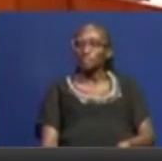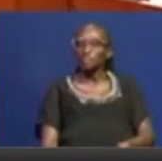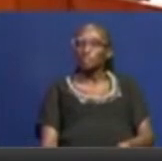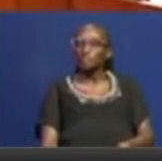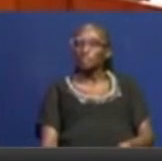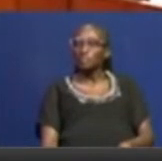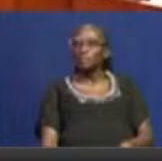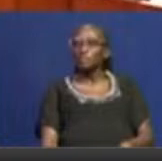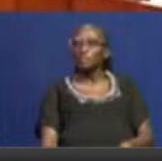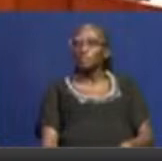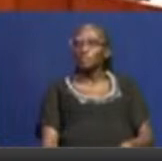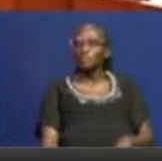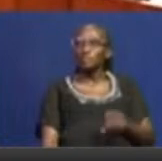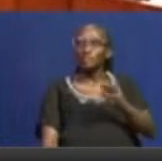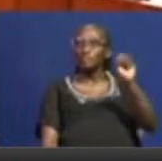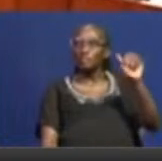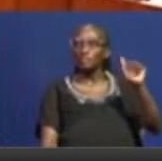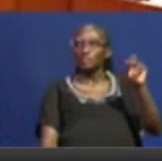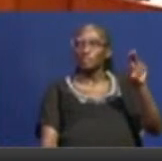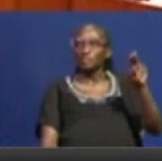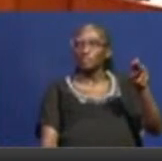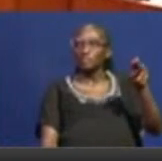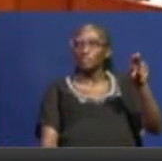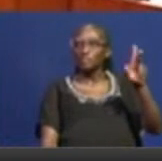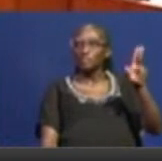Nakuru Town West Samuel Arama.